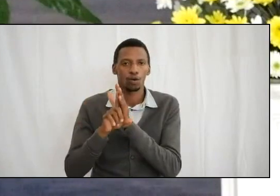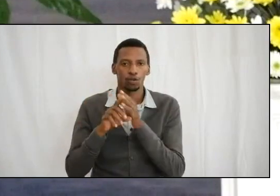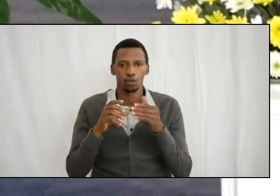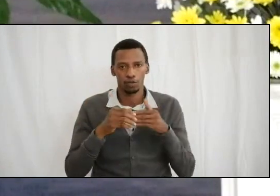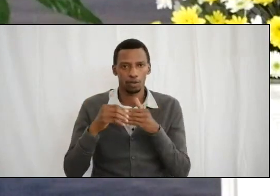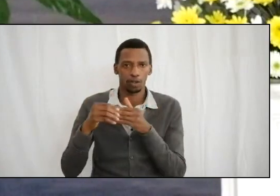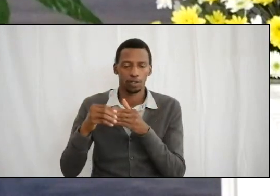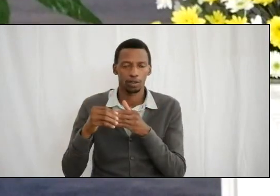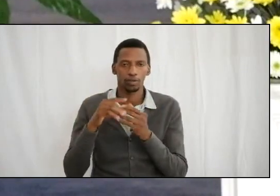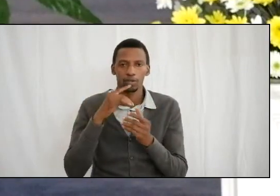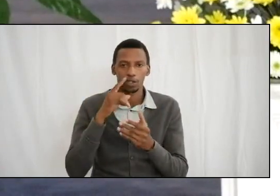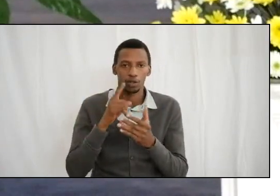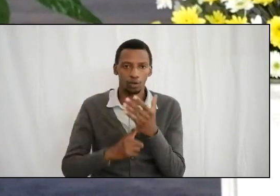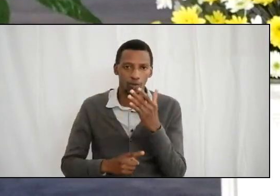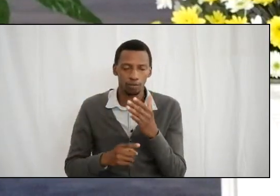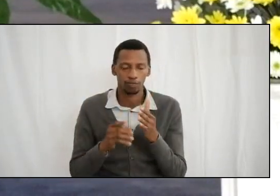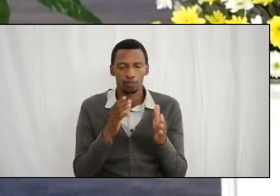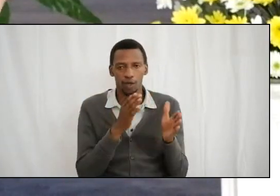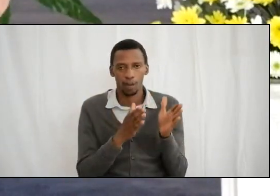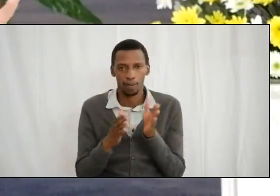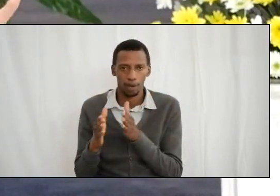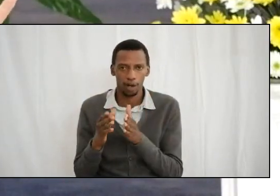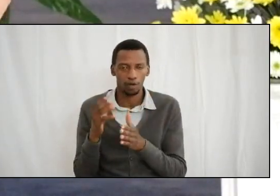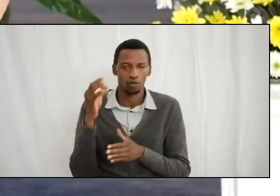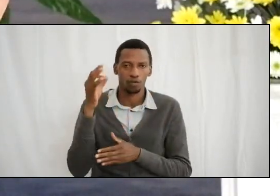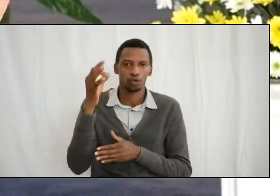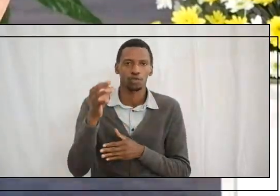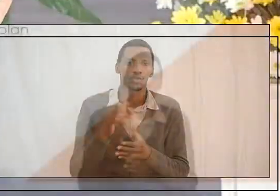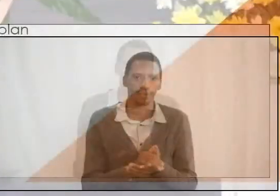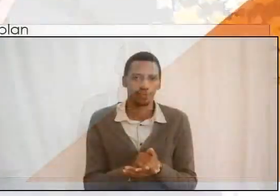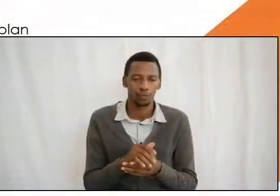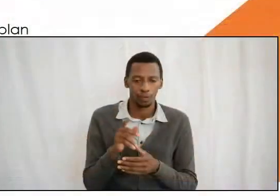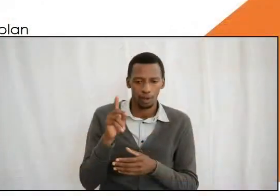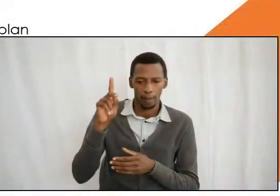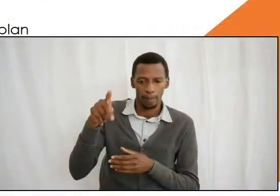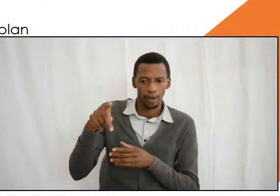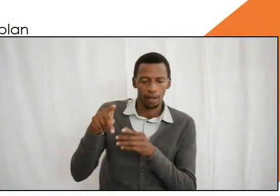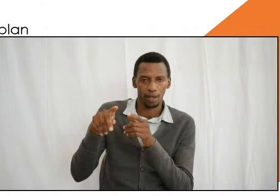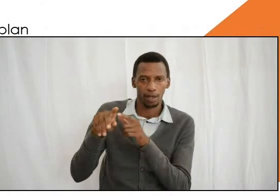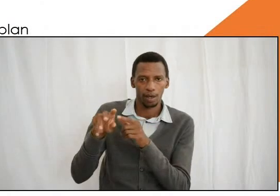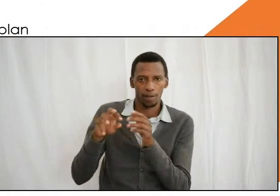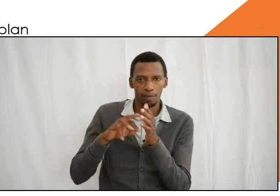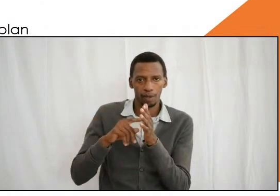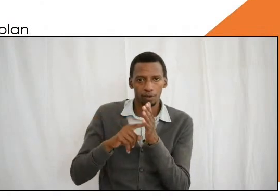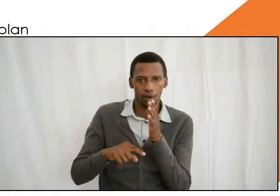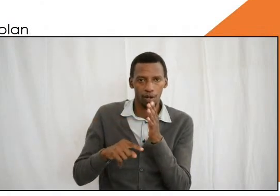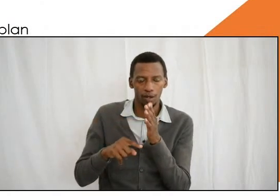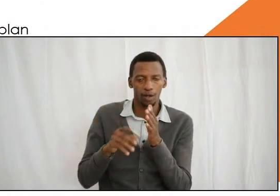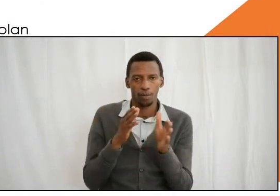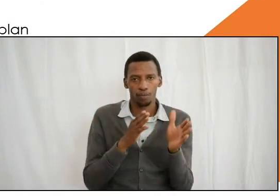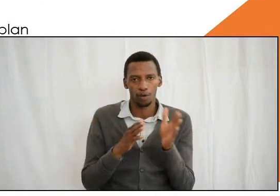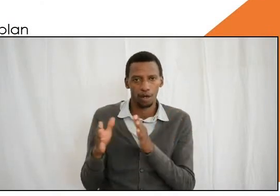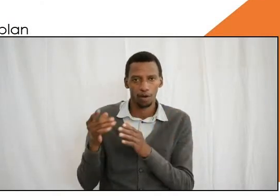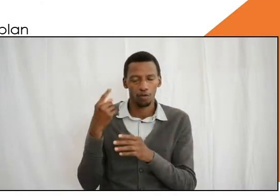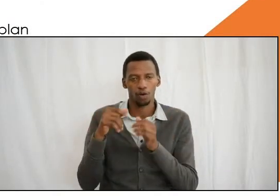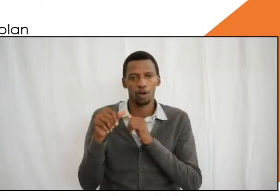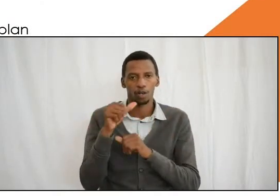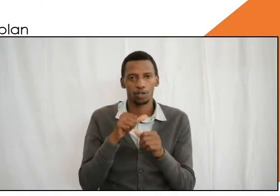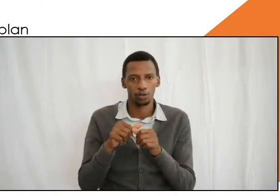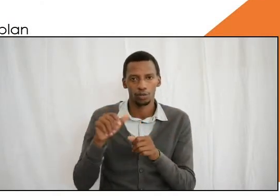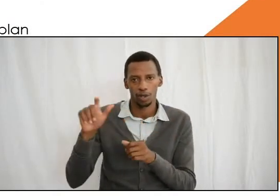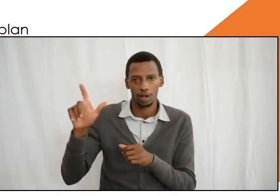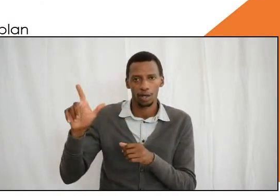ahead. Plan ahead. P for predetermine a course of action.